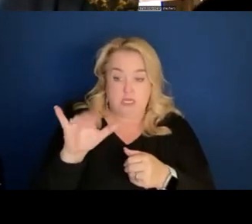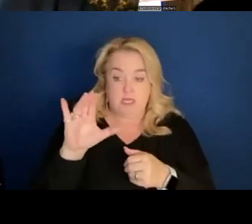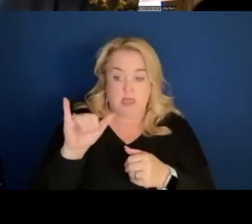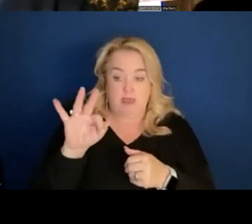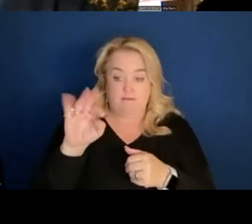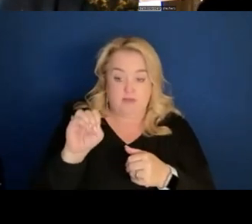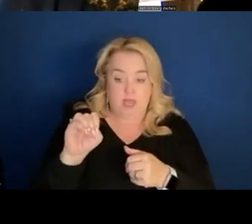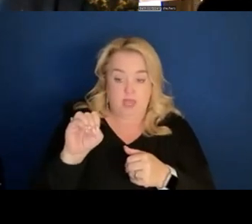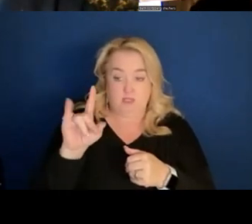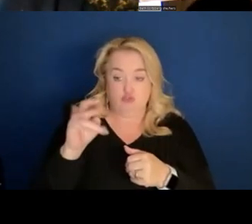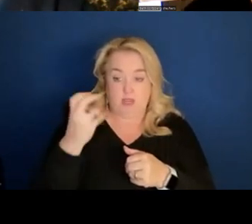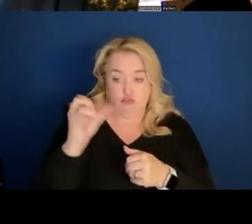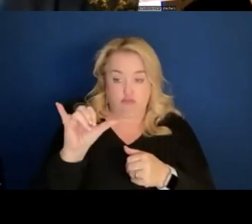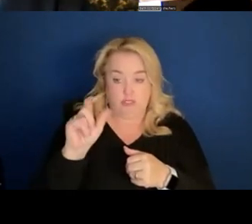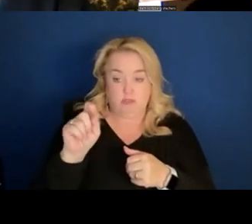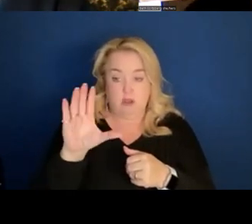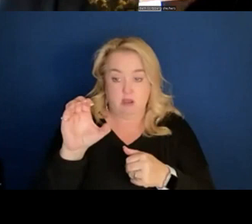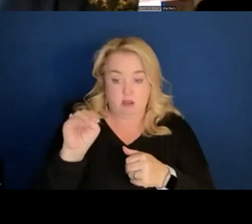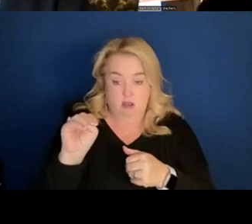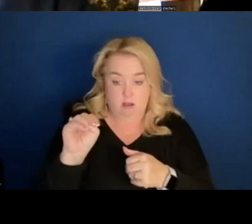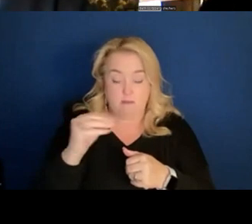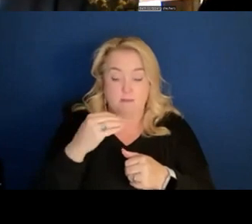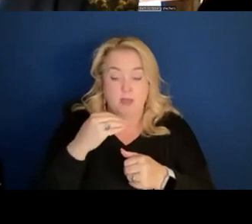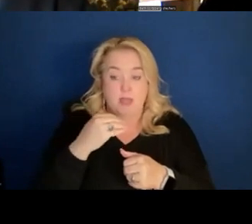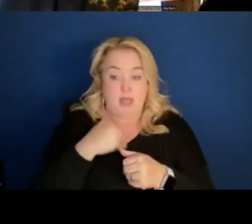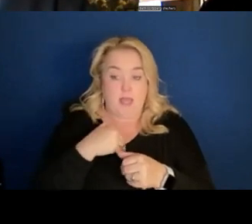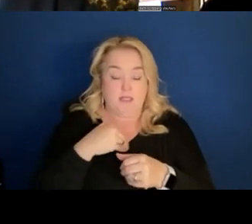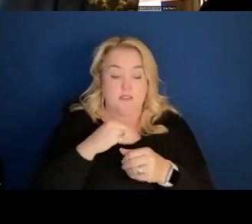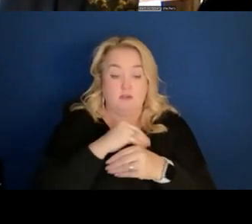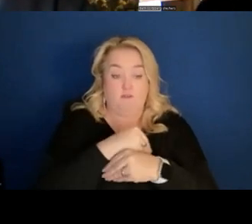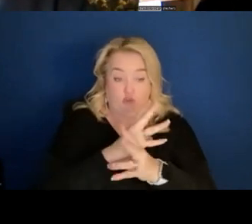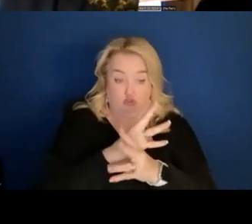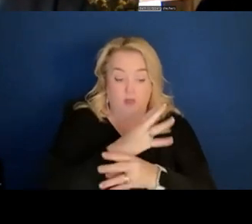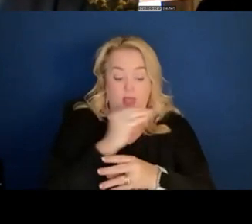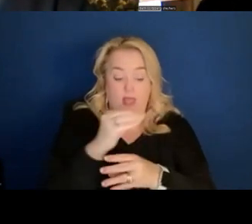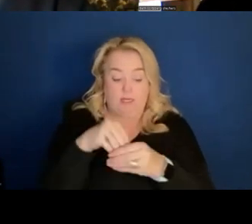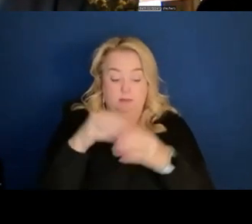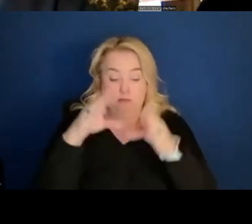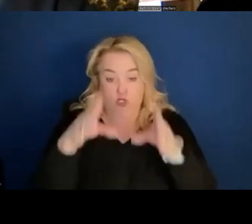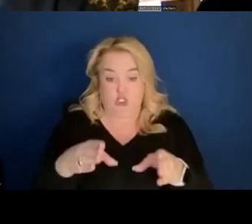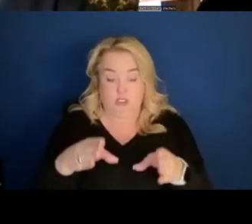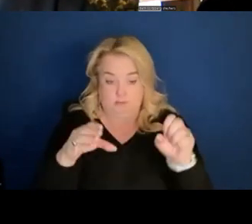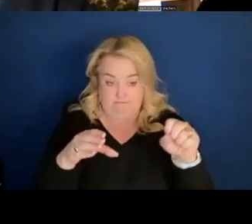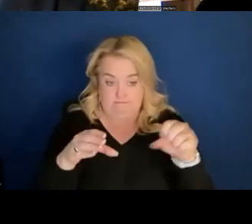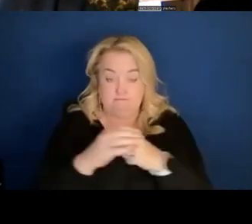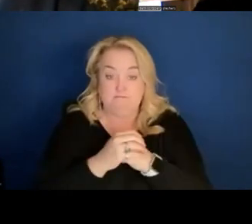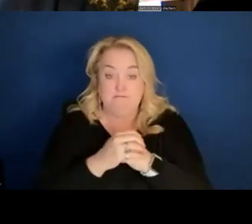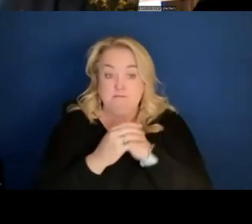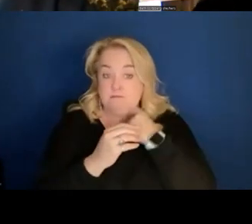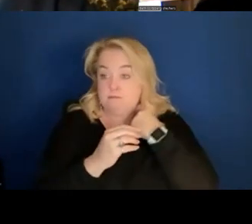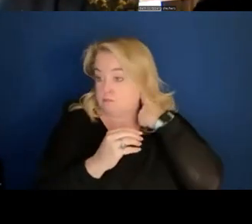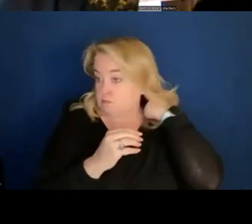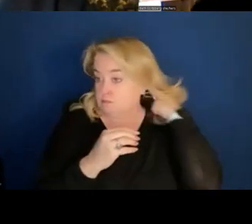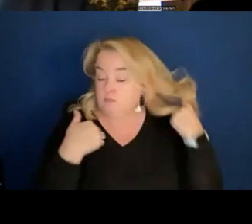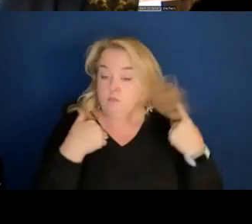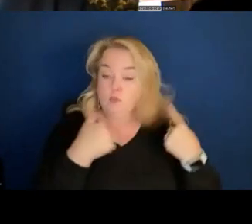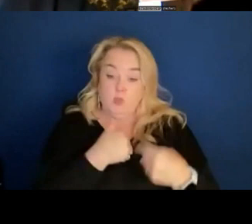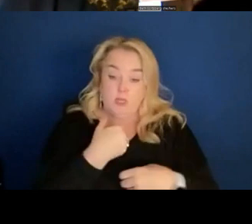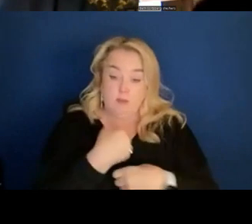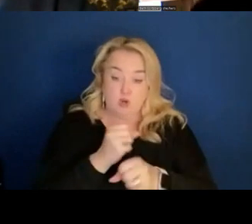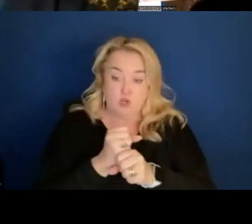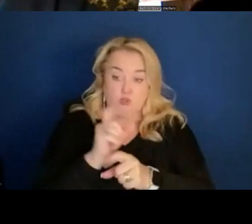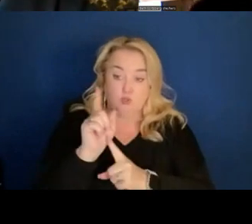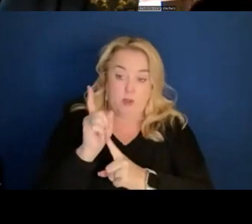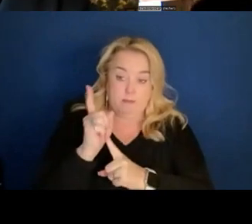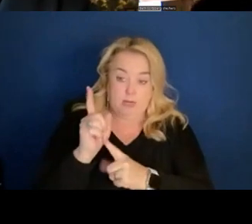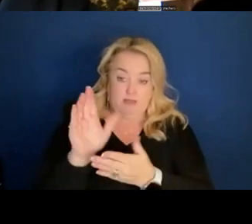memorycafedirectory.com, and that has a virtual section as well as an in-person section. And we produced a one-minute